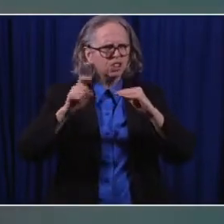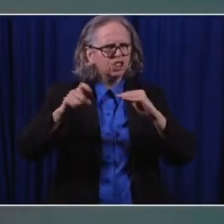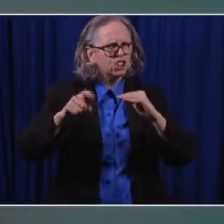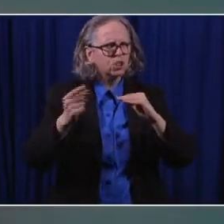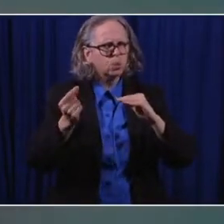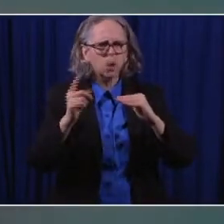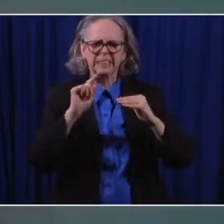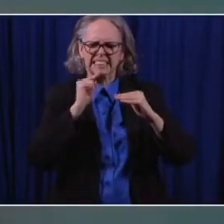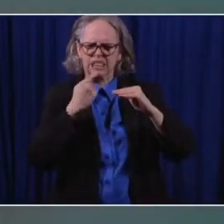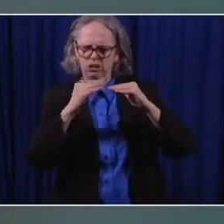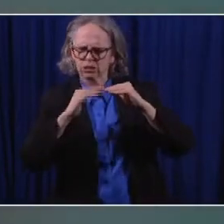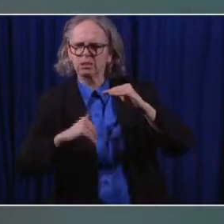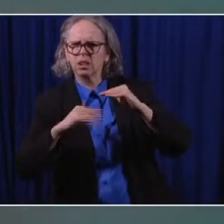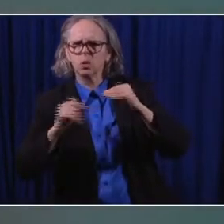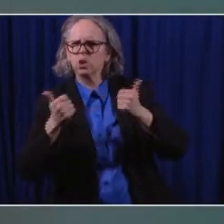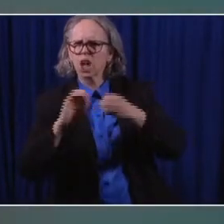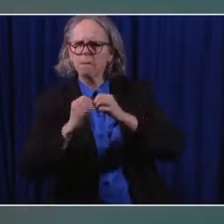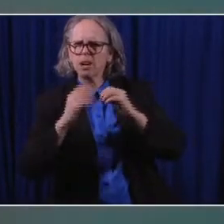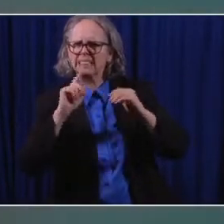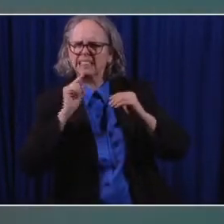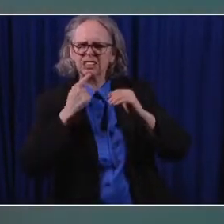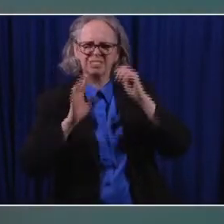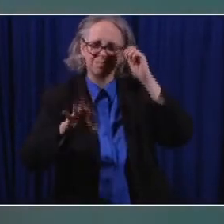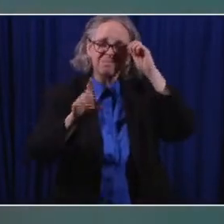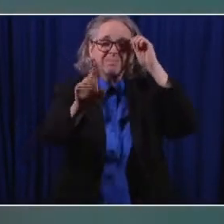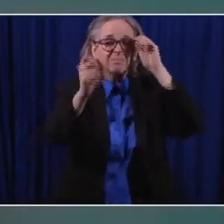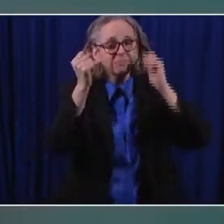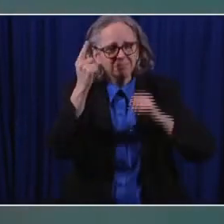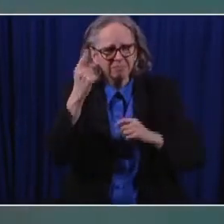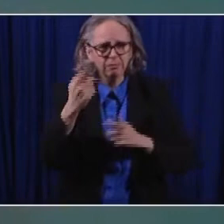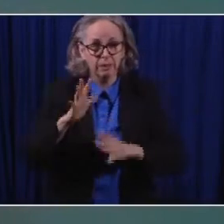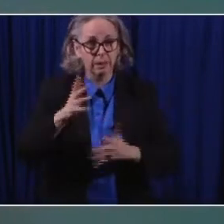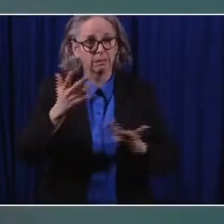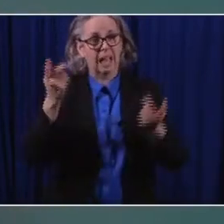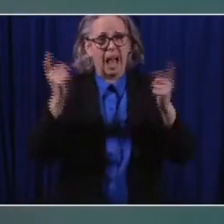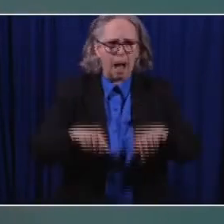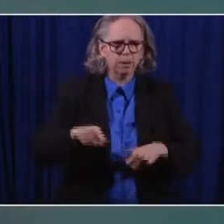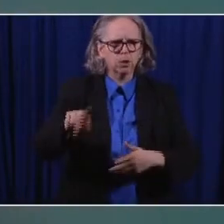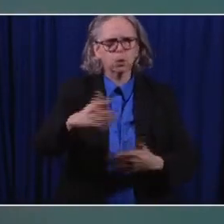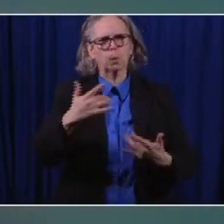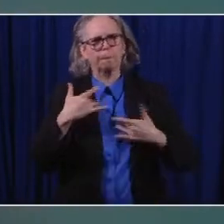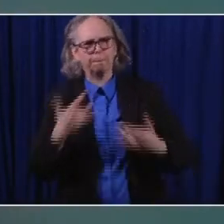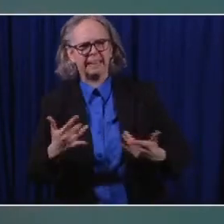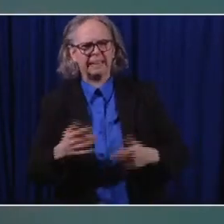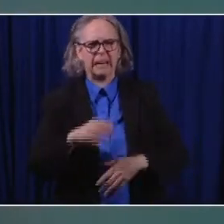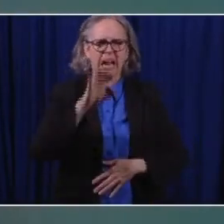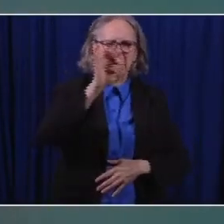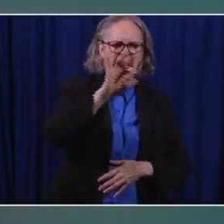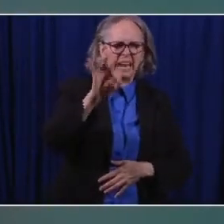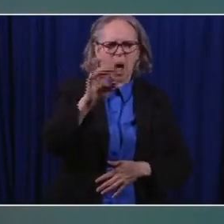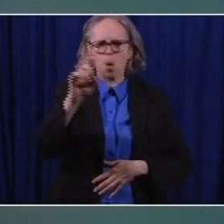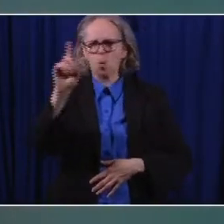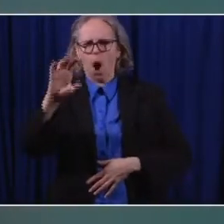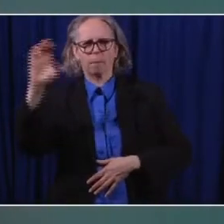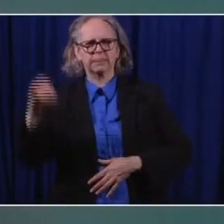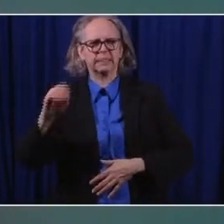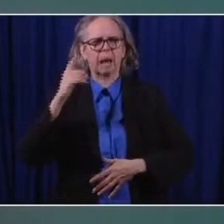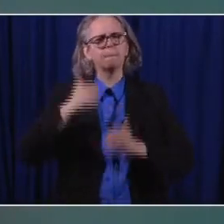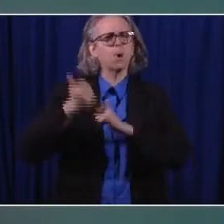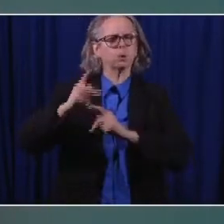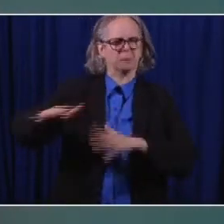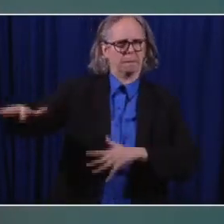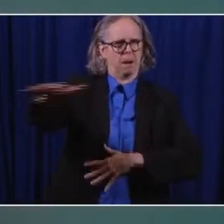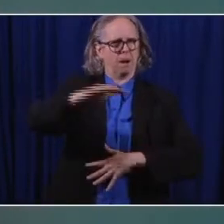around if you're normally around 99 to 100%, that's where most of us who aren't